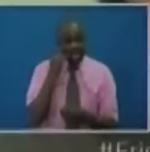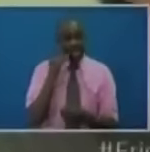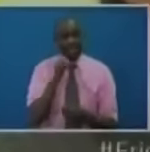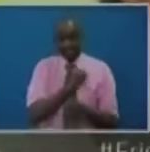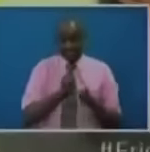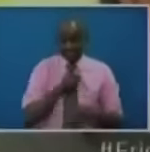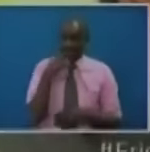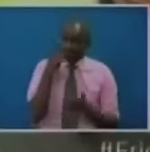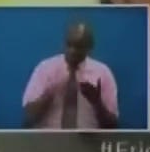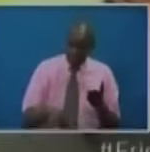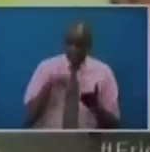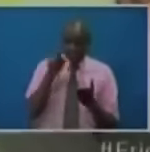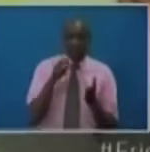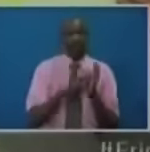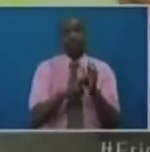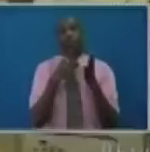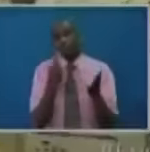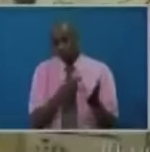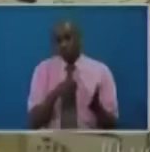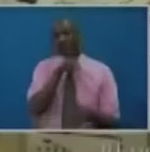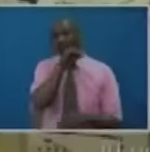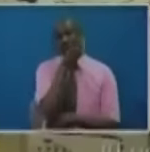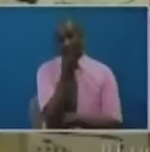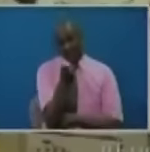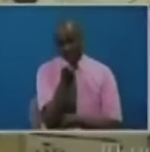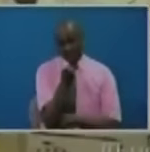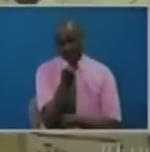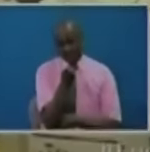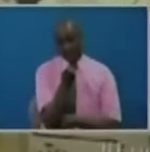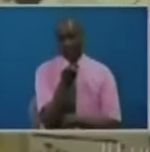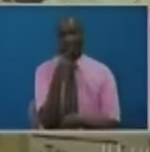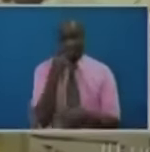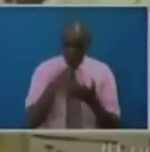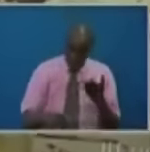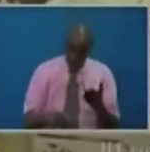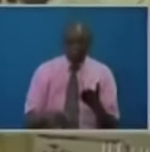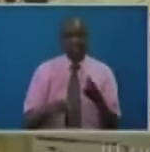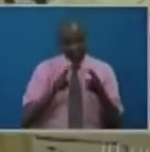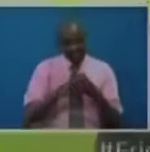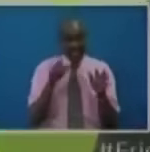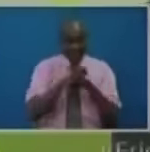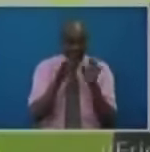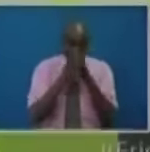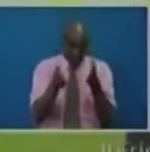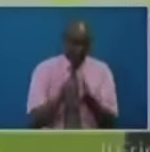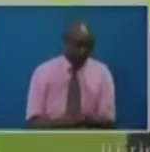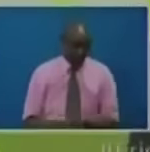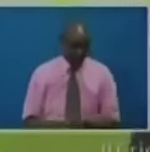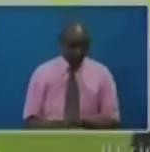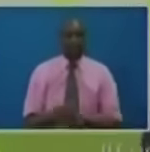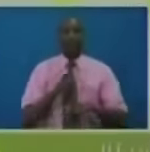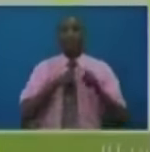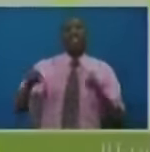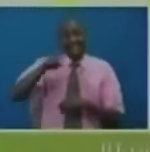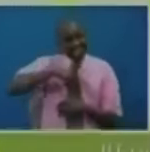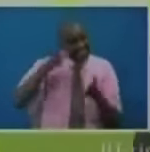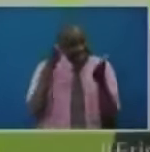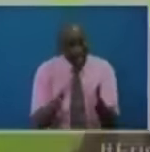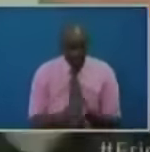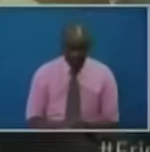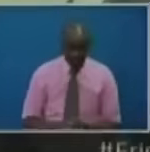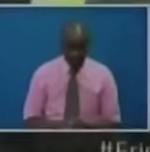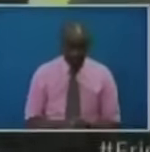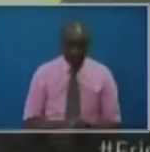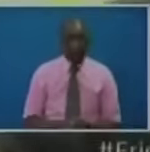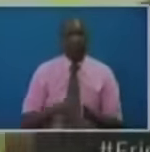Orengo, who was representing CORD leader Raila Odinga, setting the ball rolling. Lakini sisi sasa,